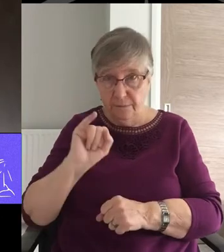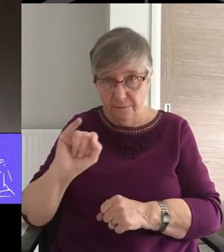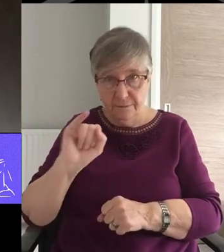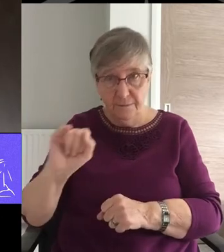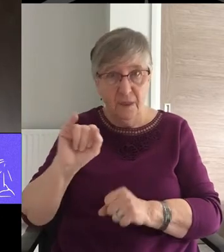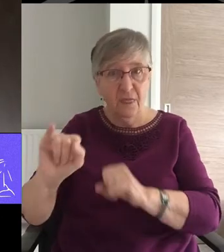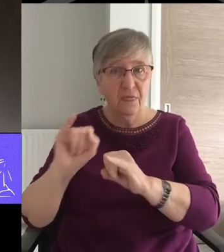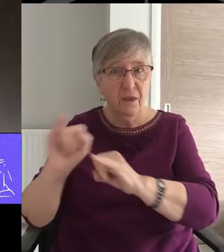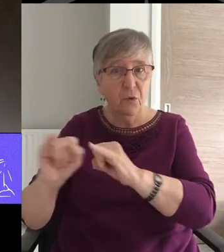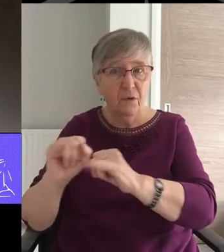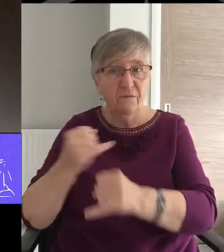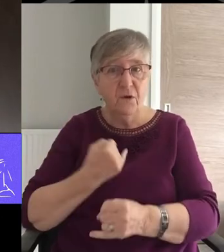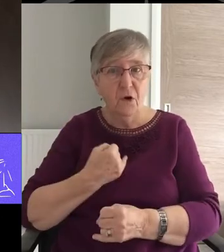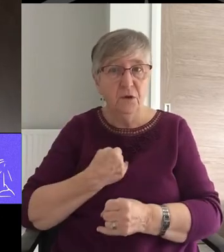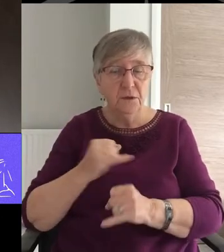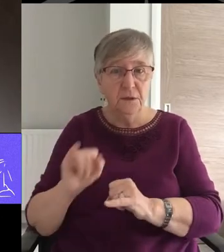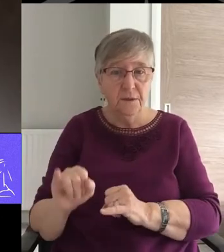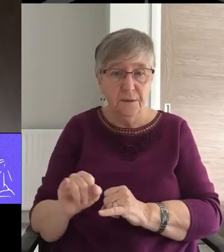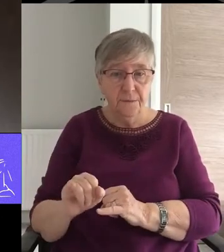own head.